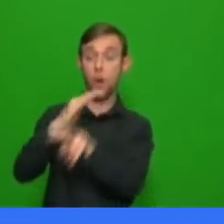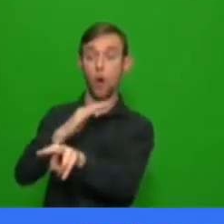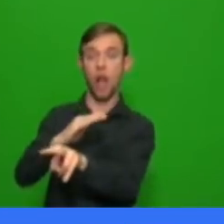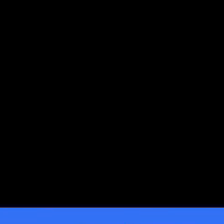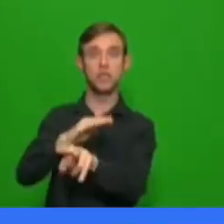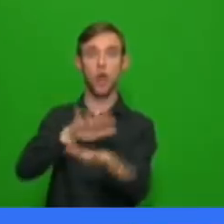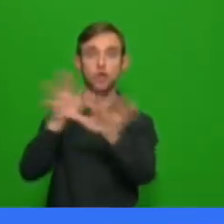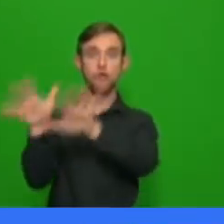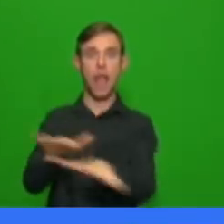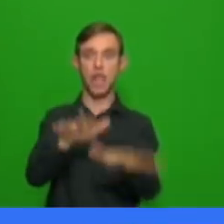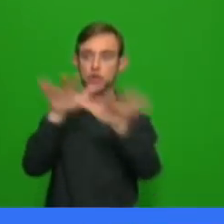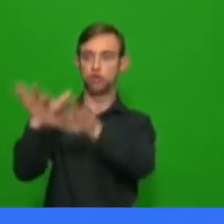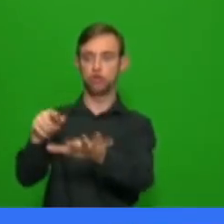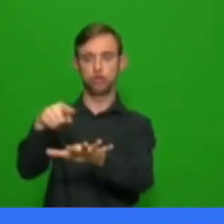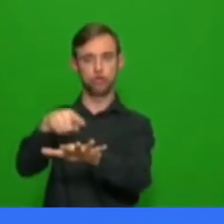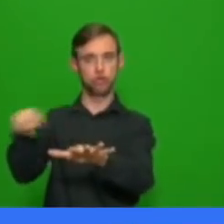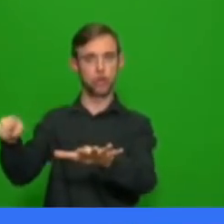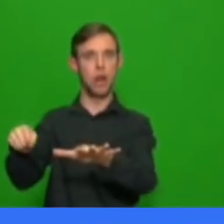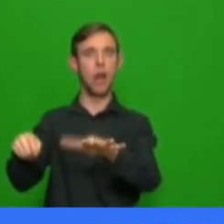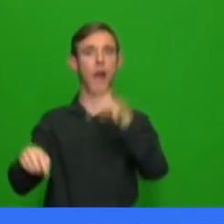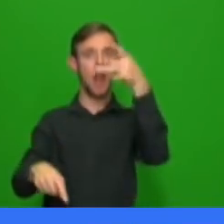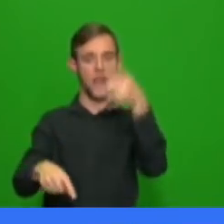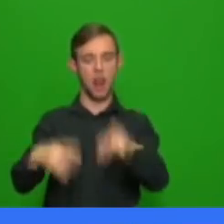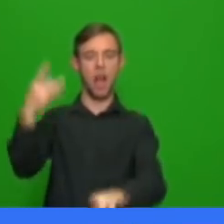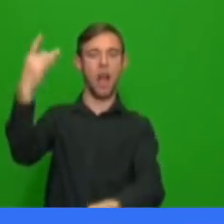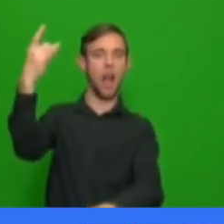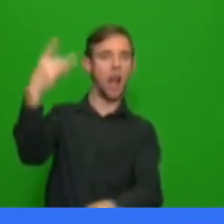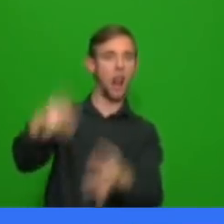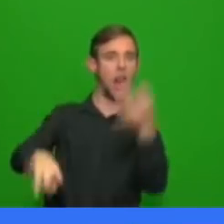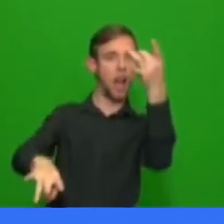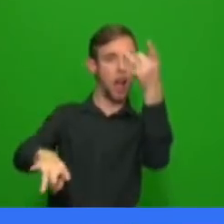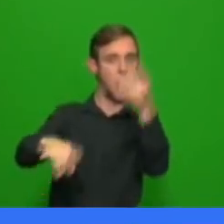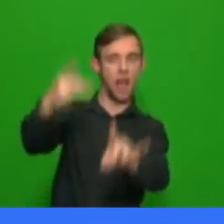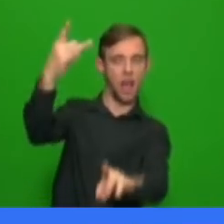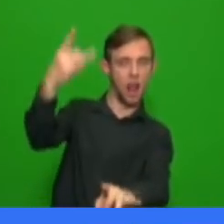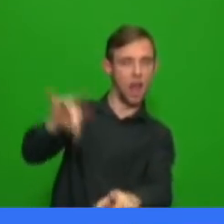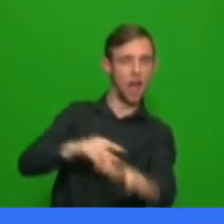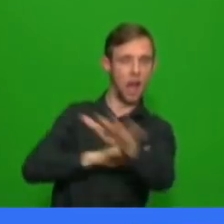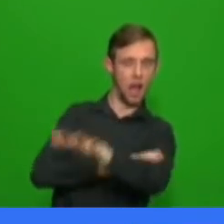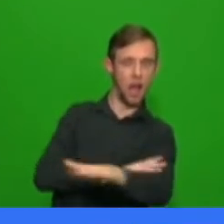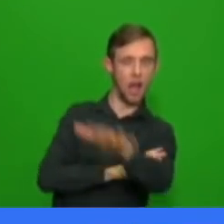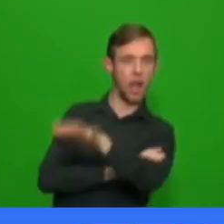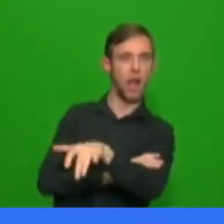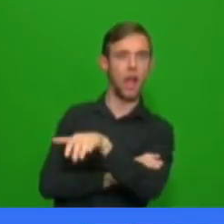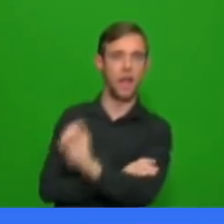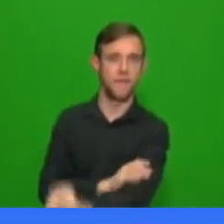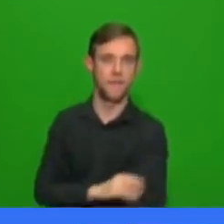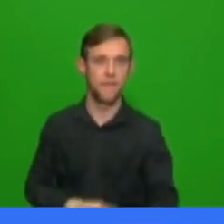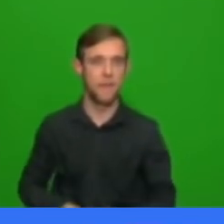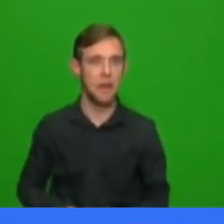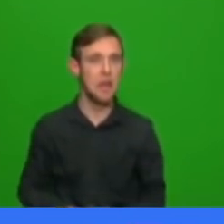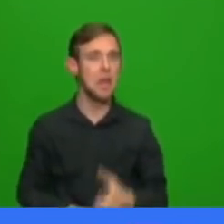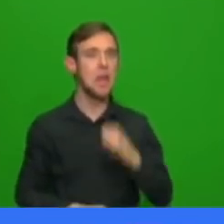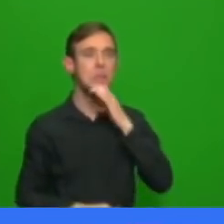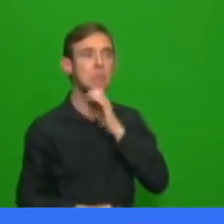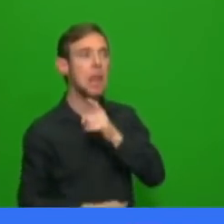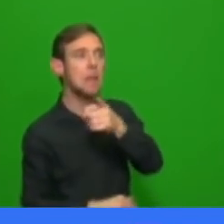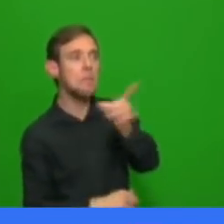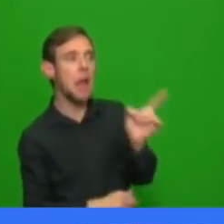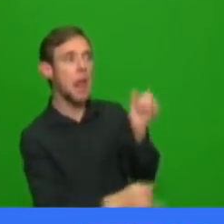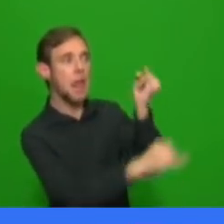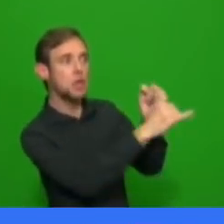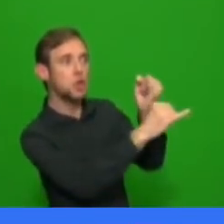quite dispersed at the moment across various forecasting houses or institutions